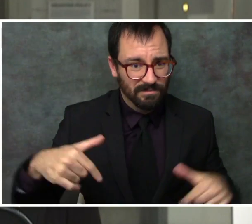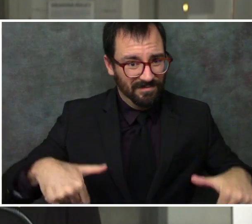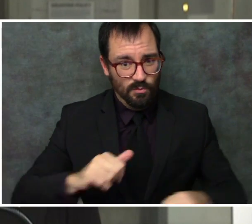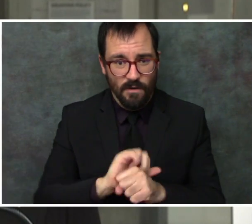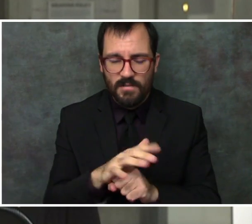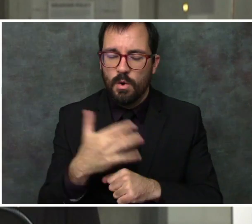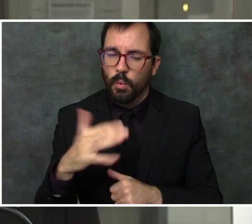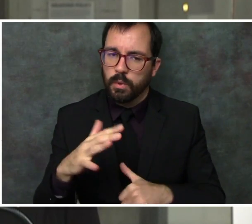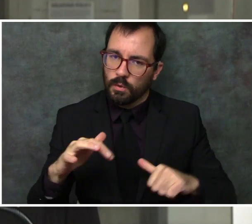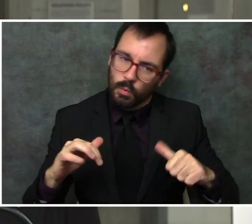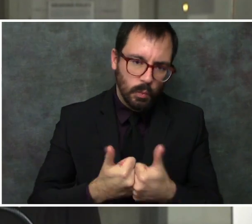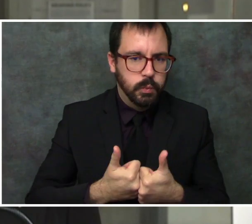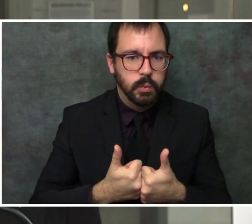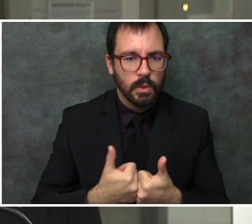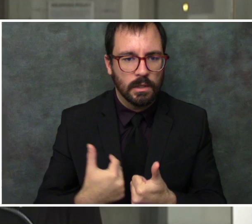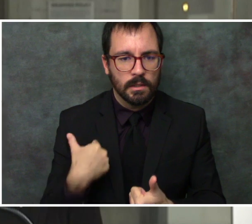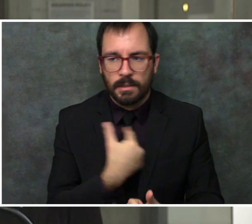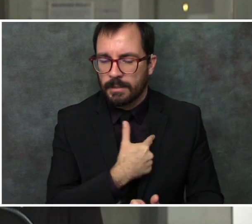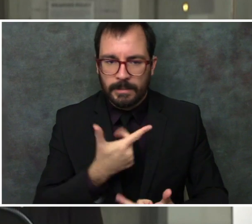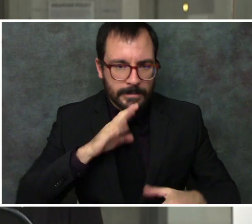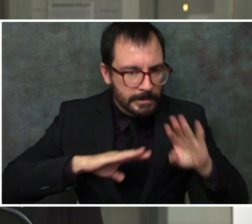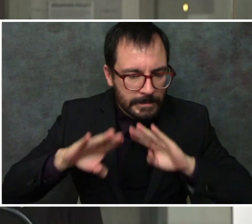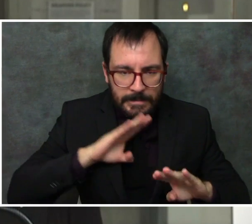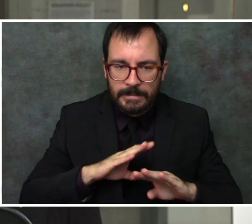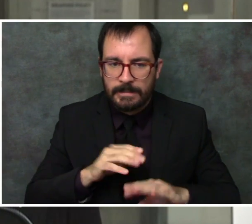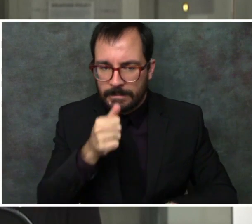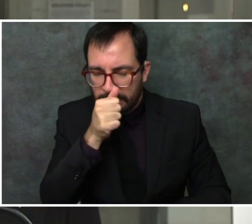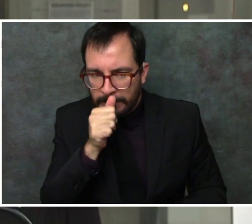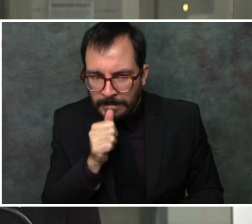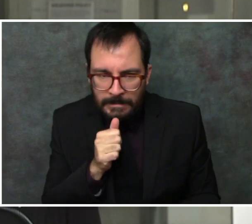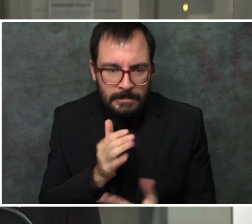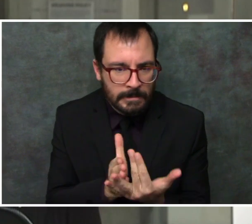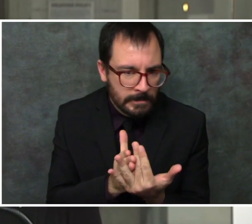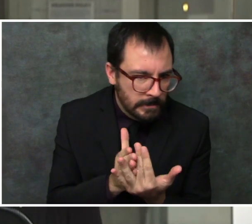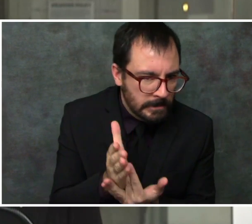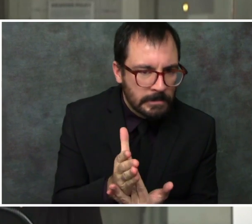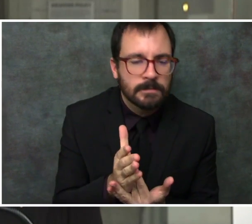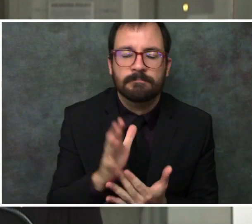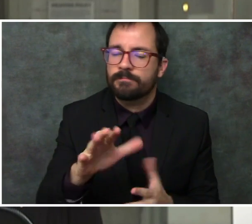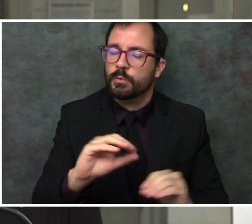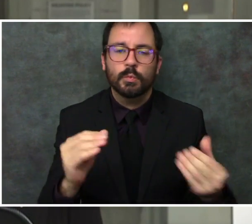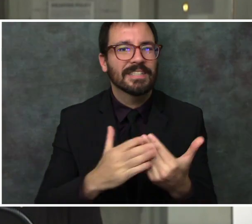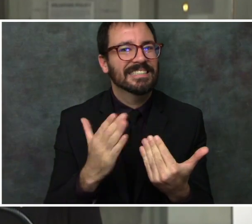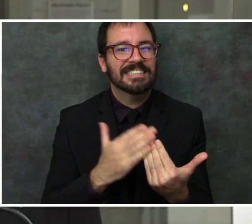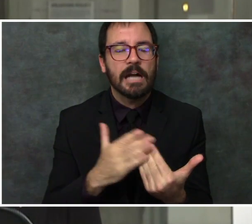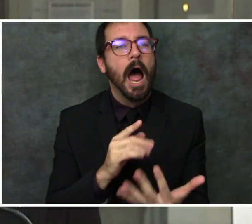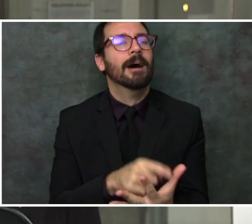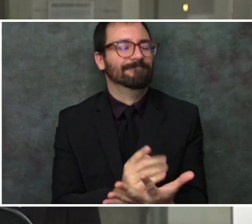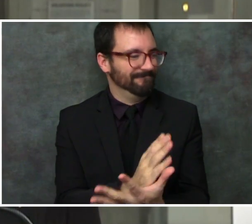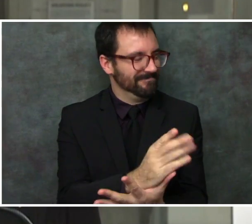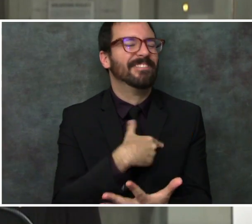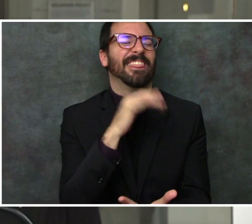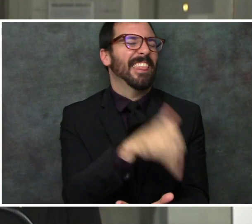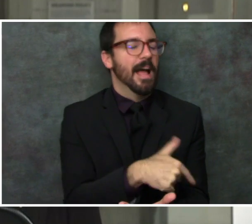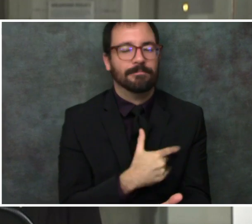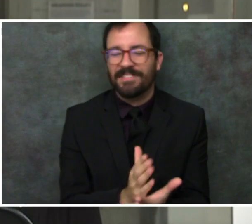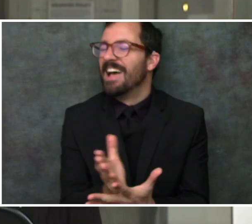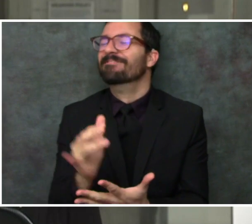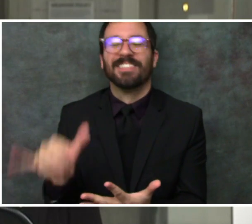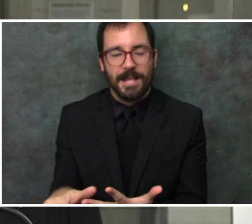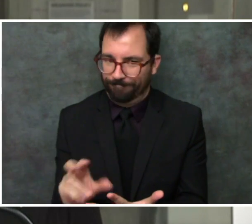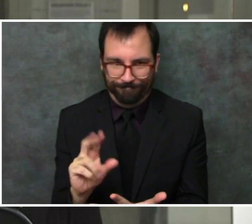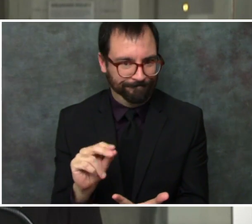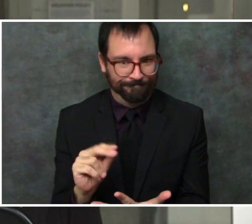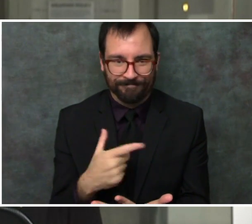for everyone. There are no easy choices. But we have to follow the public health guidance, and we have to listen to